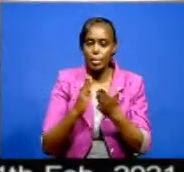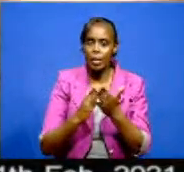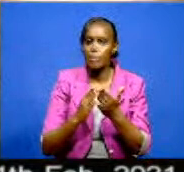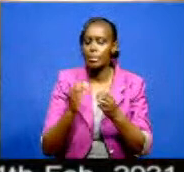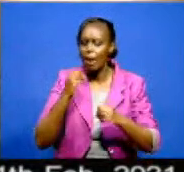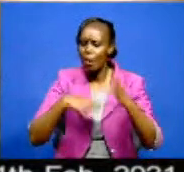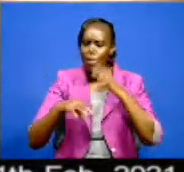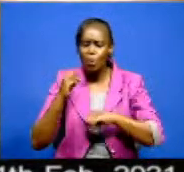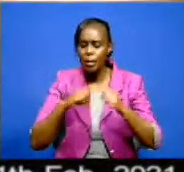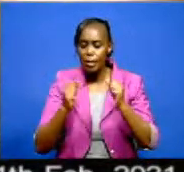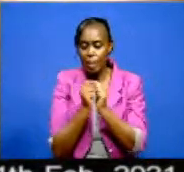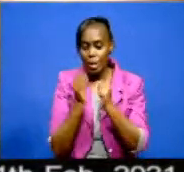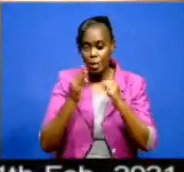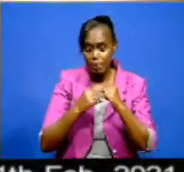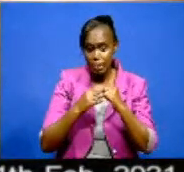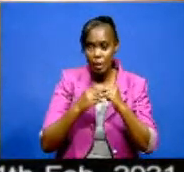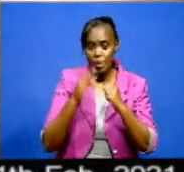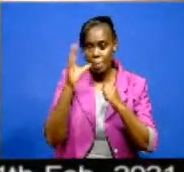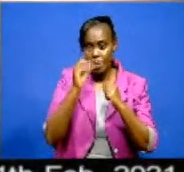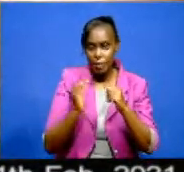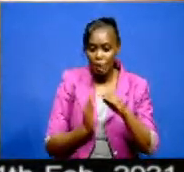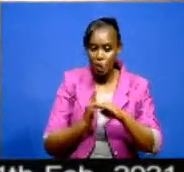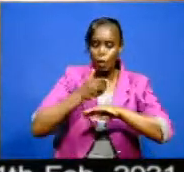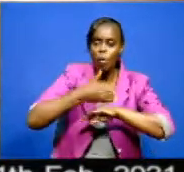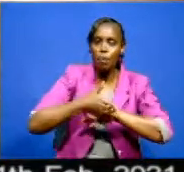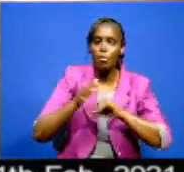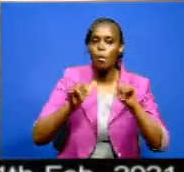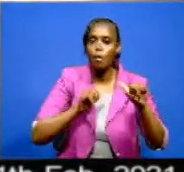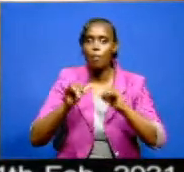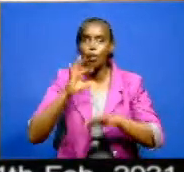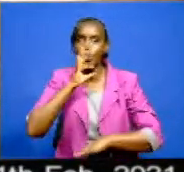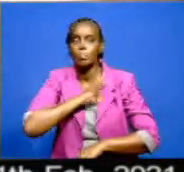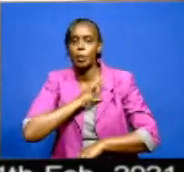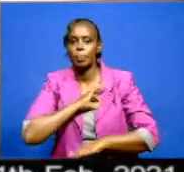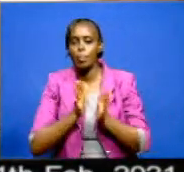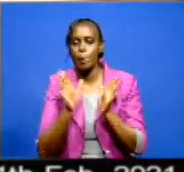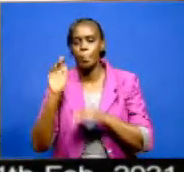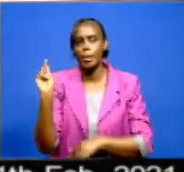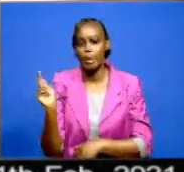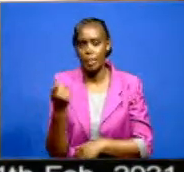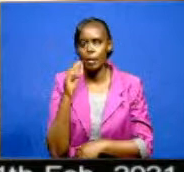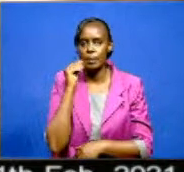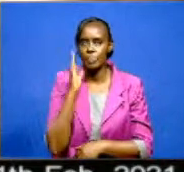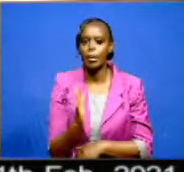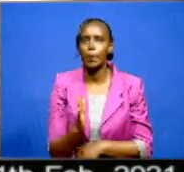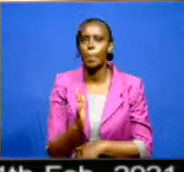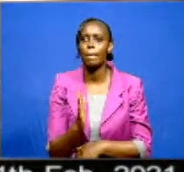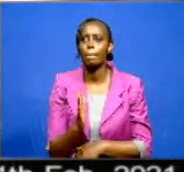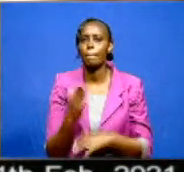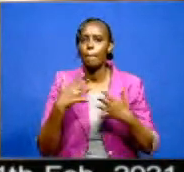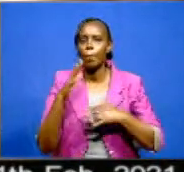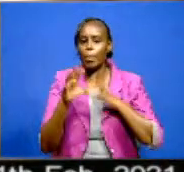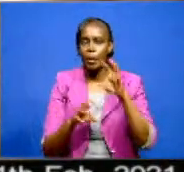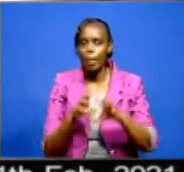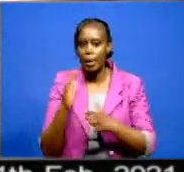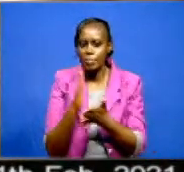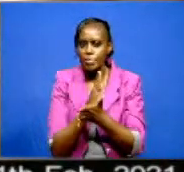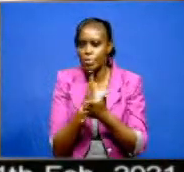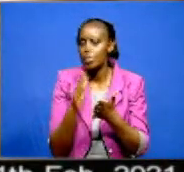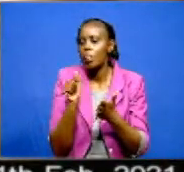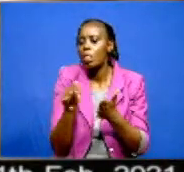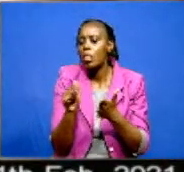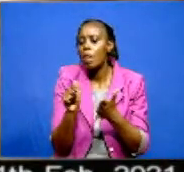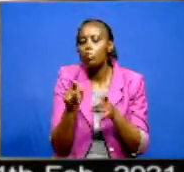over 18% to the foreign exchange earnings of this republic. Madam Speaker, the wildlife sector is